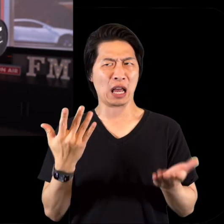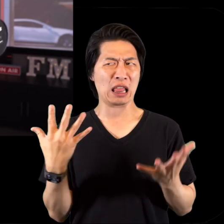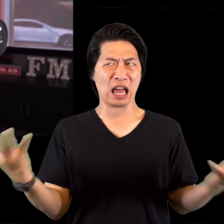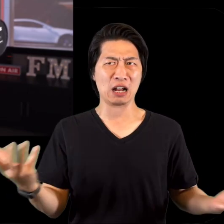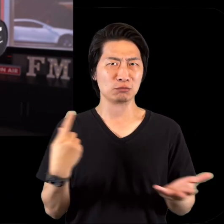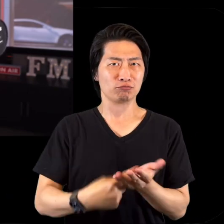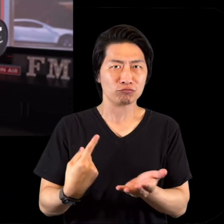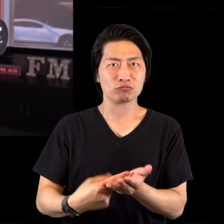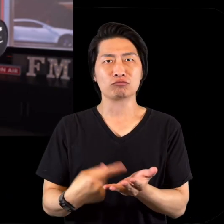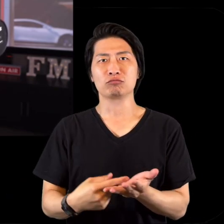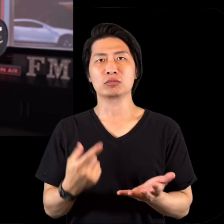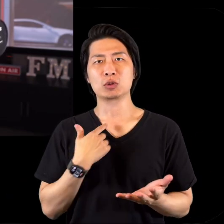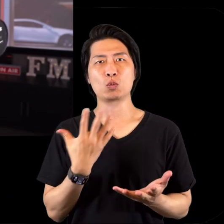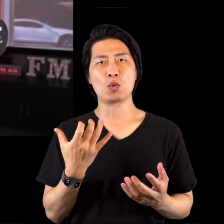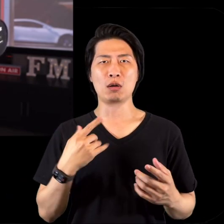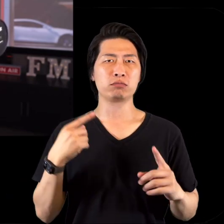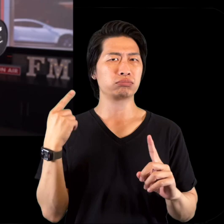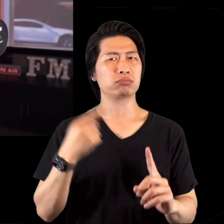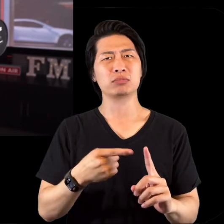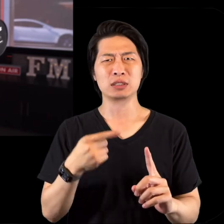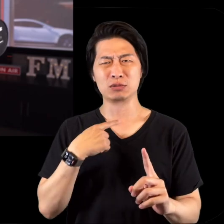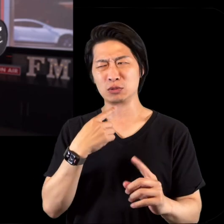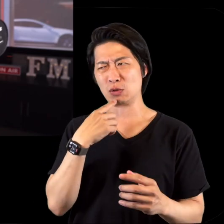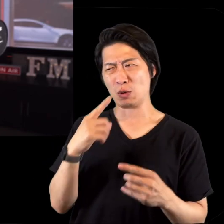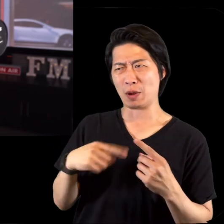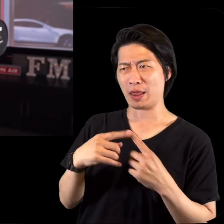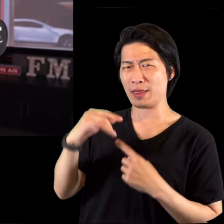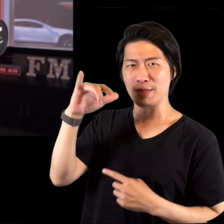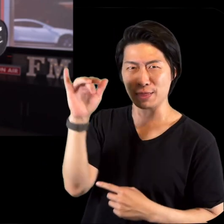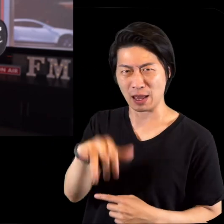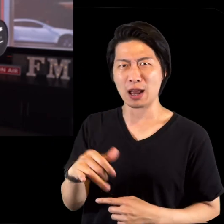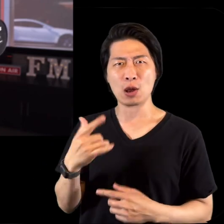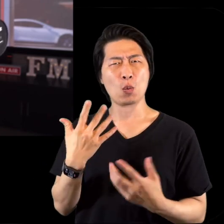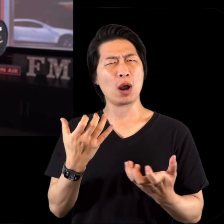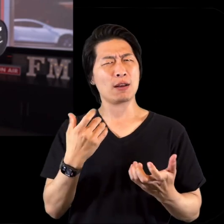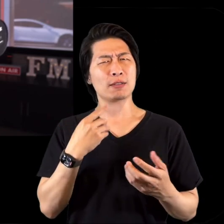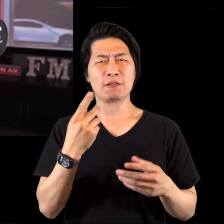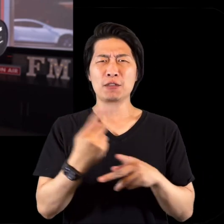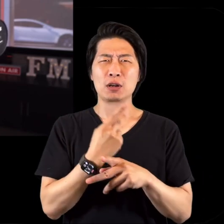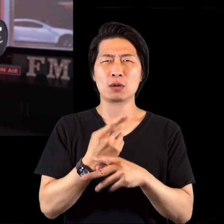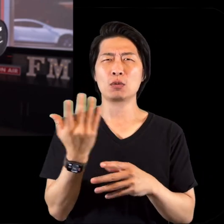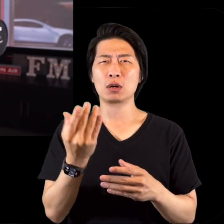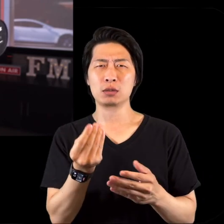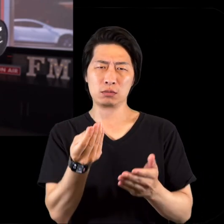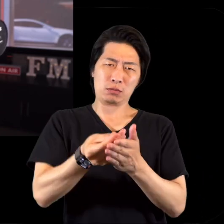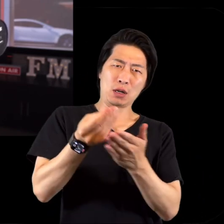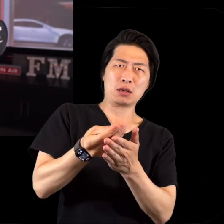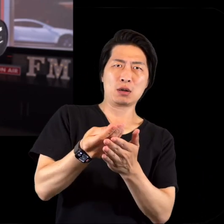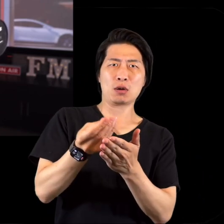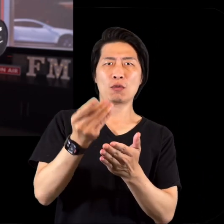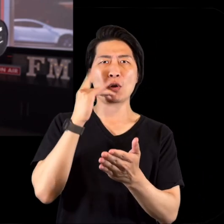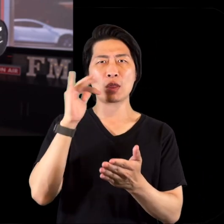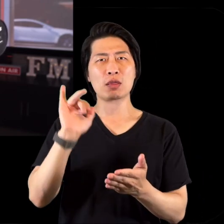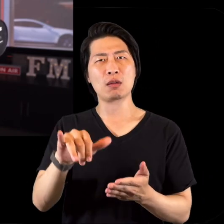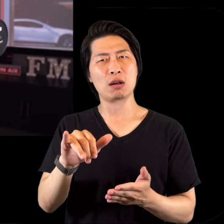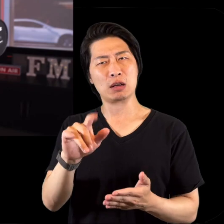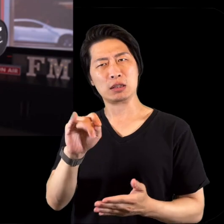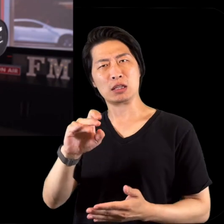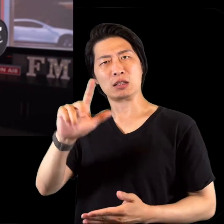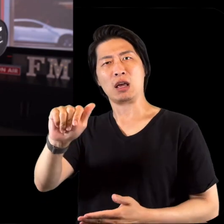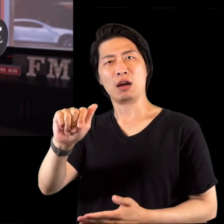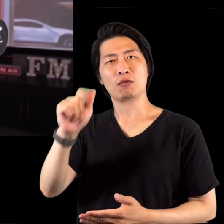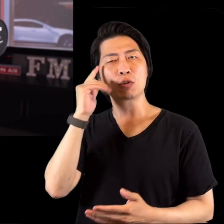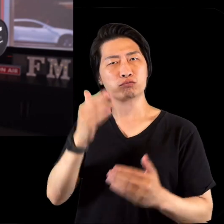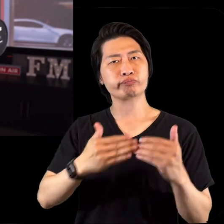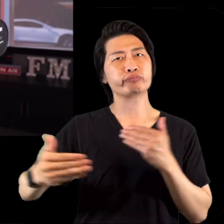future potential. And in this video, I want to cover the latest around that format. And I want to quantify what this could mean for Tesla in the long term. And so without